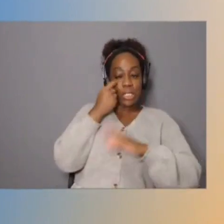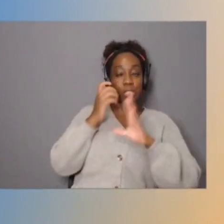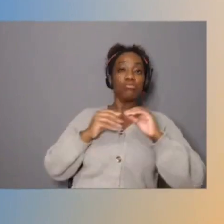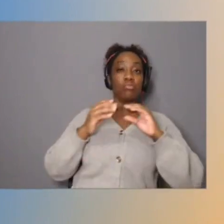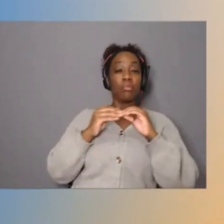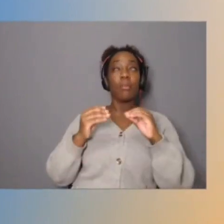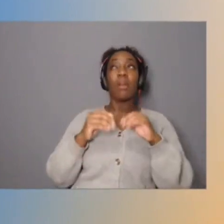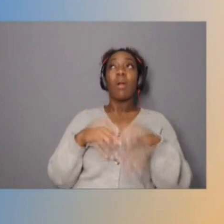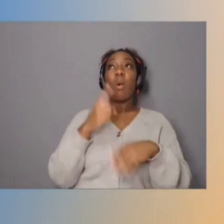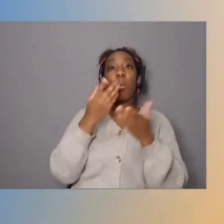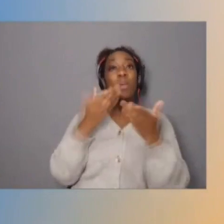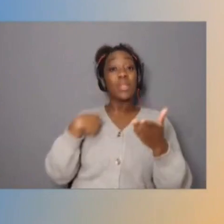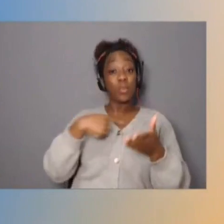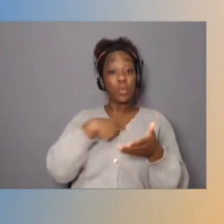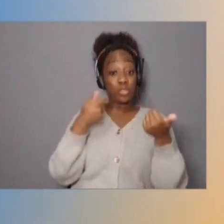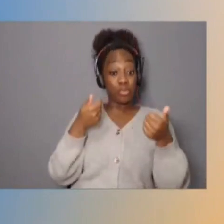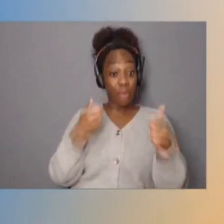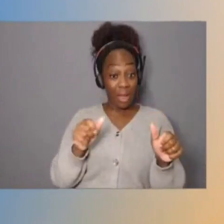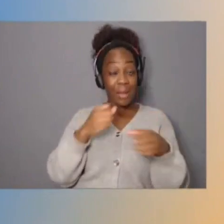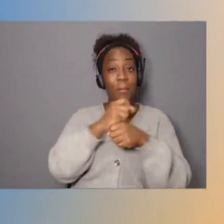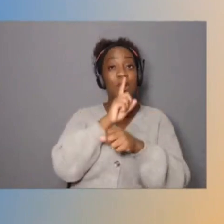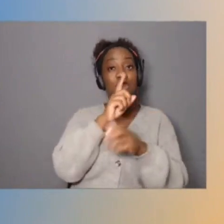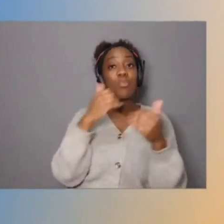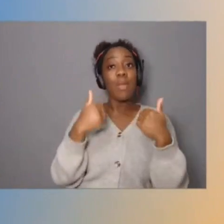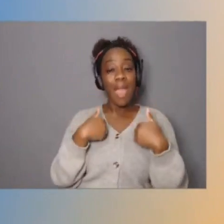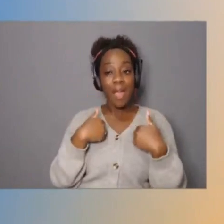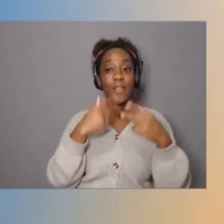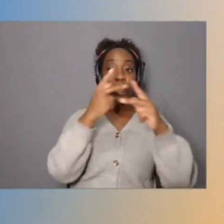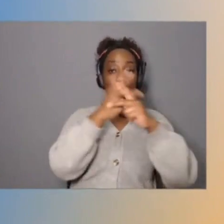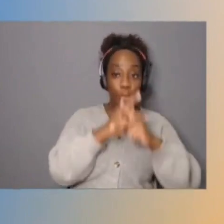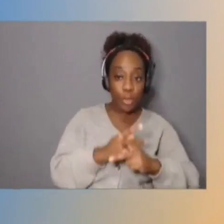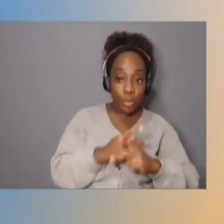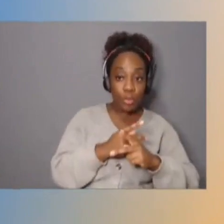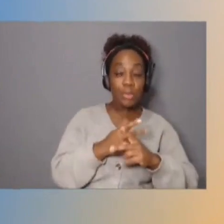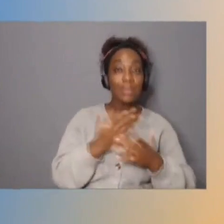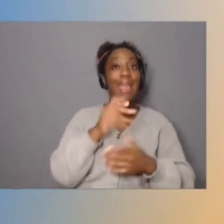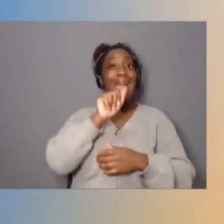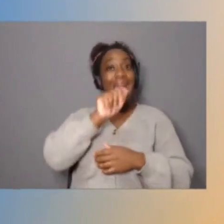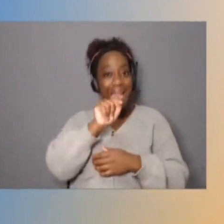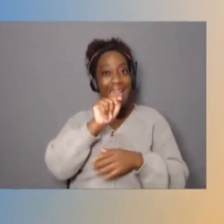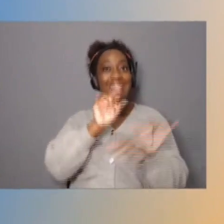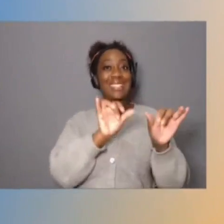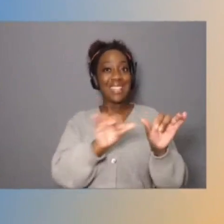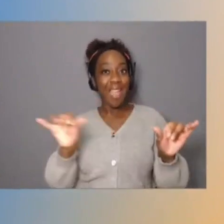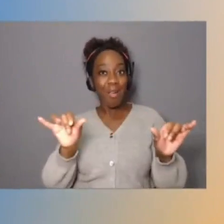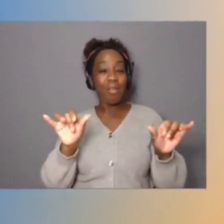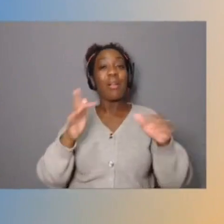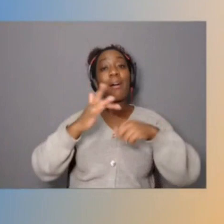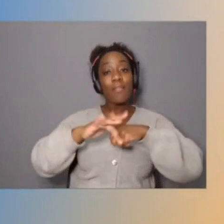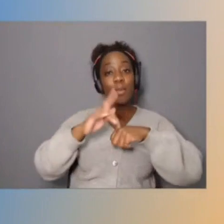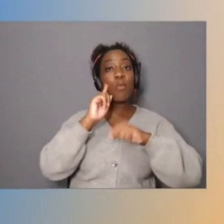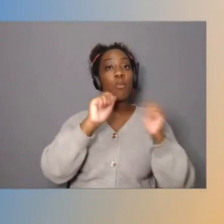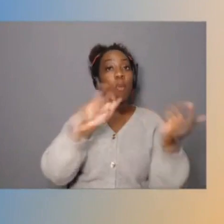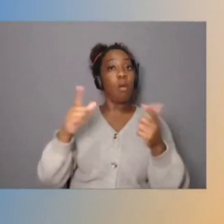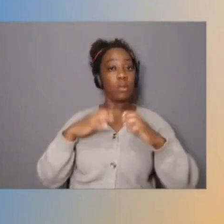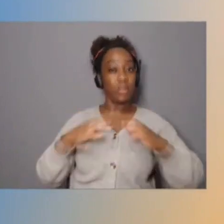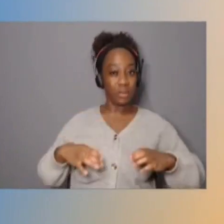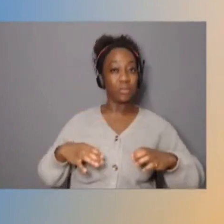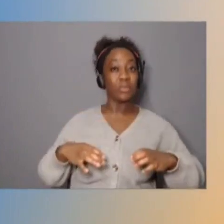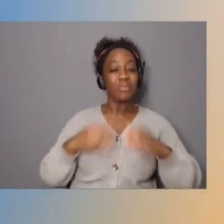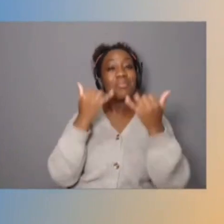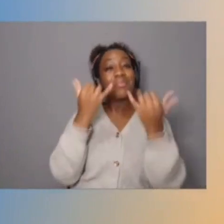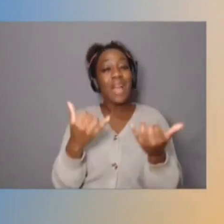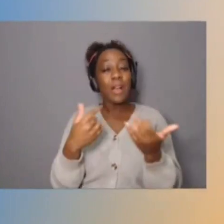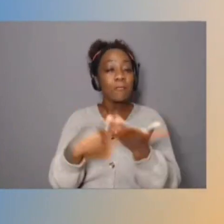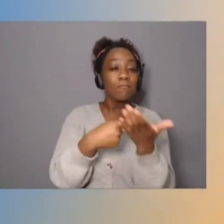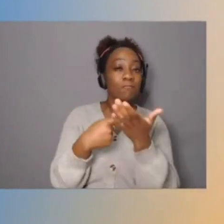do is make sure that we have compute at scale available to customers. And now that we're talking about these EDA